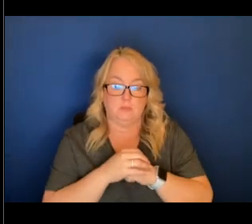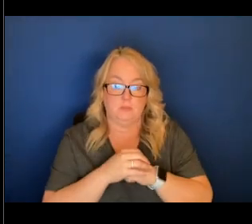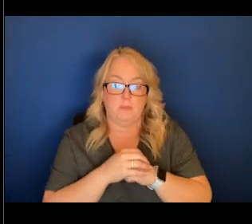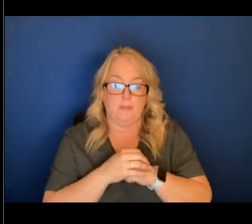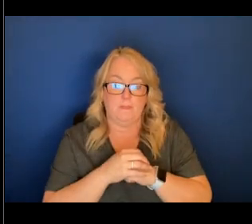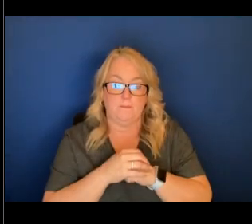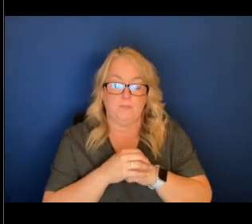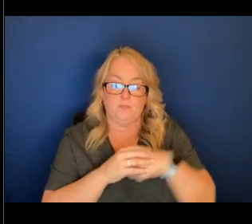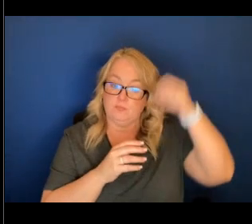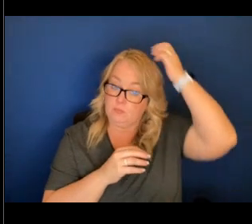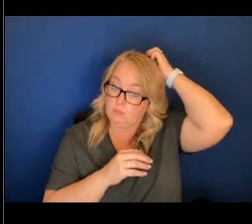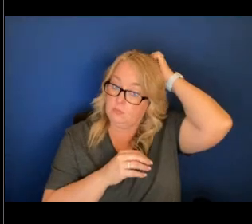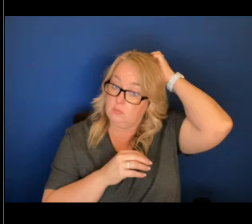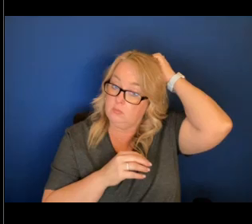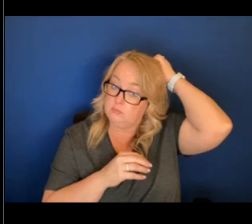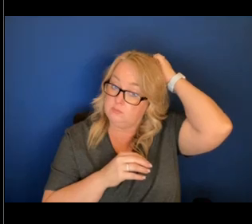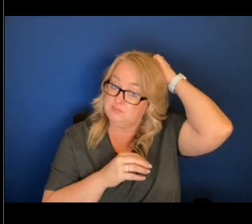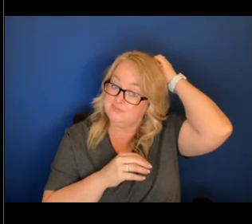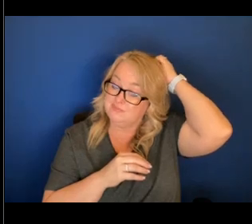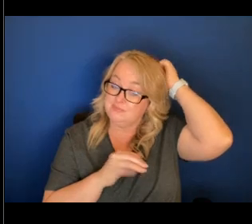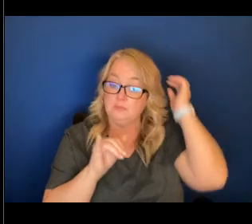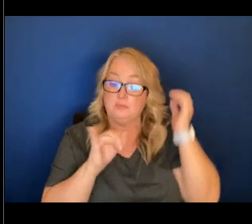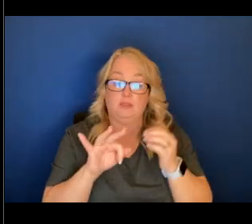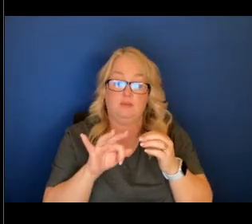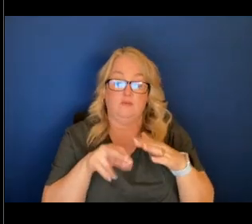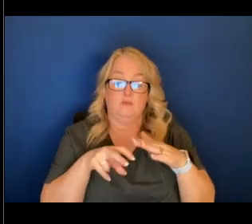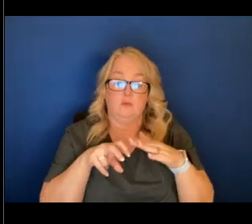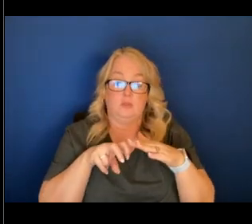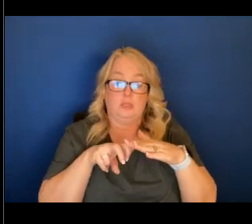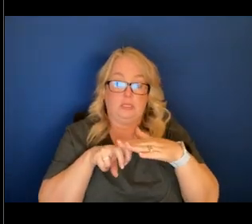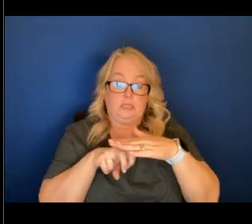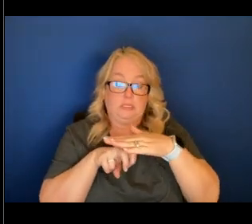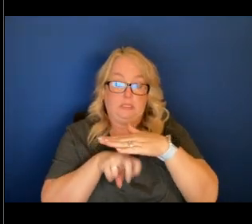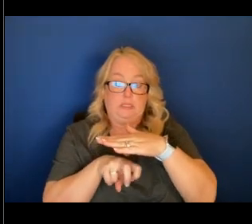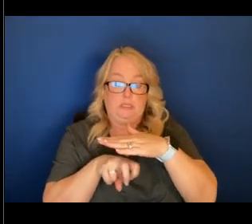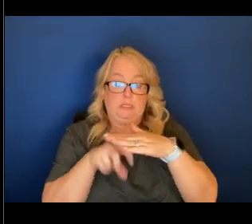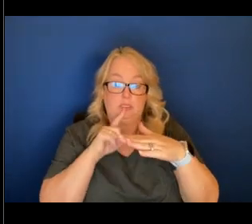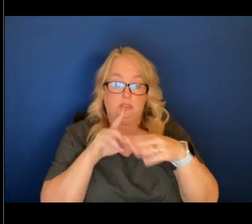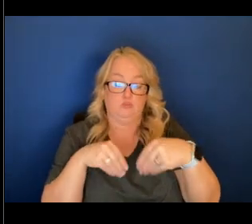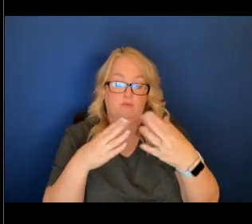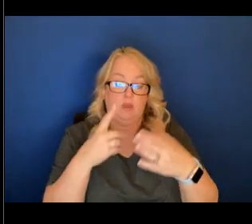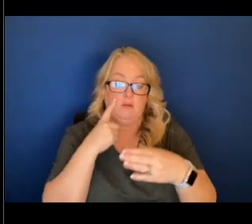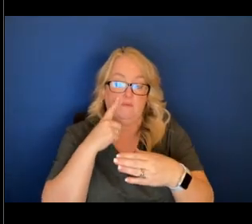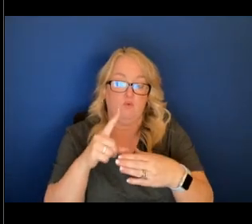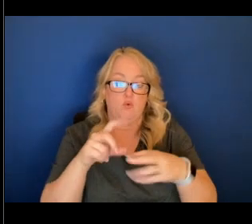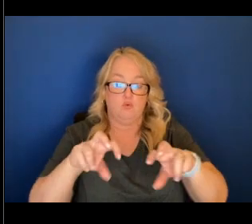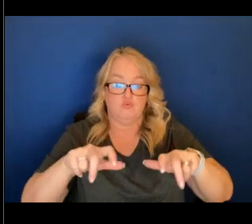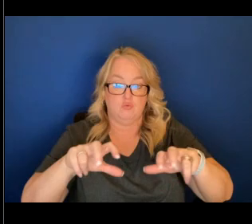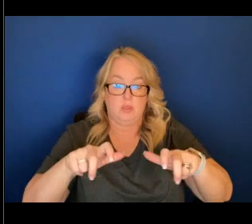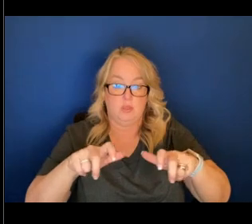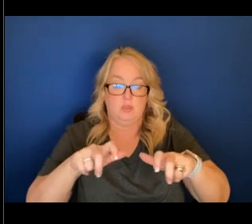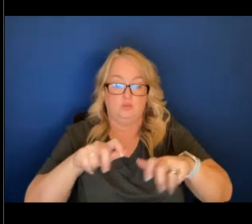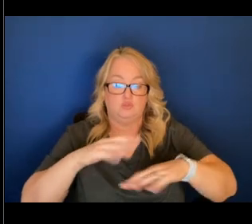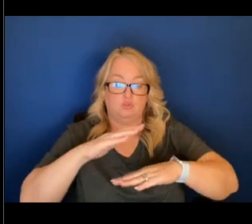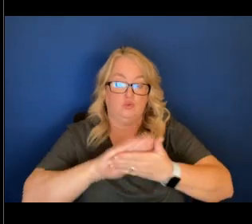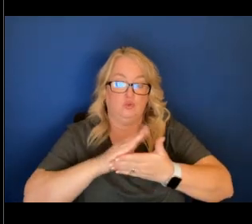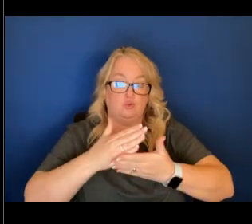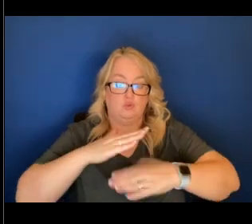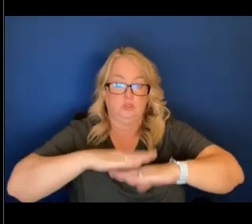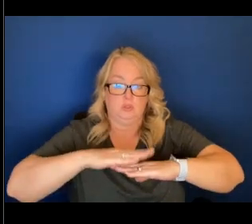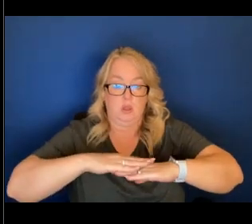Unless knee space is provided at ranges, cooktops, and kitchen sinks,